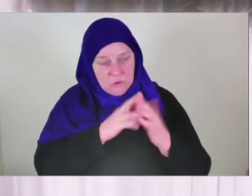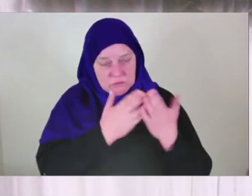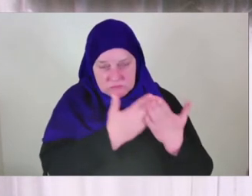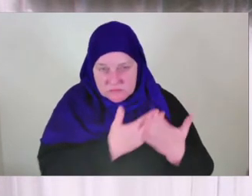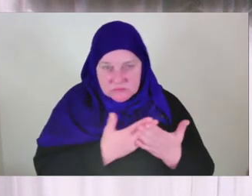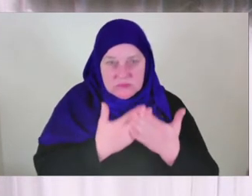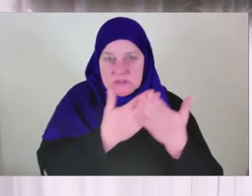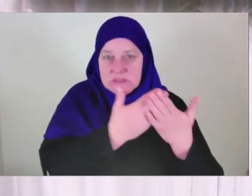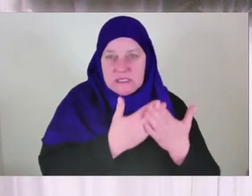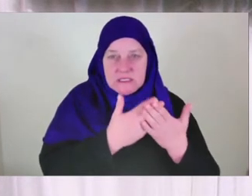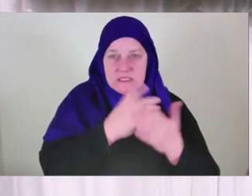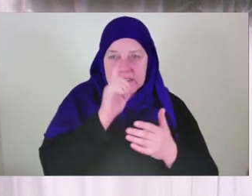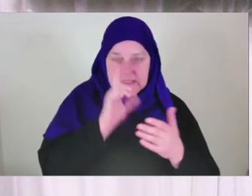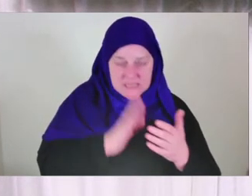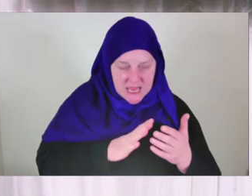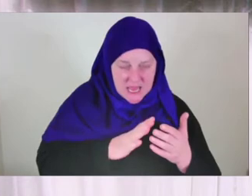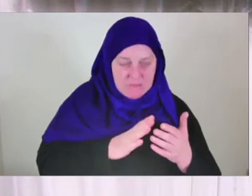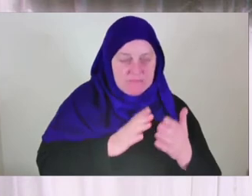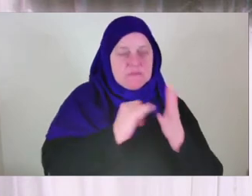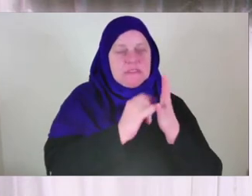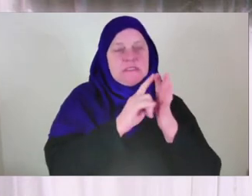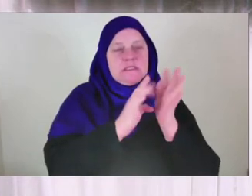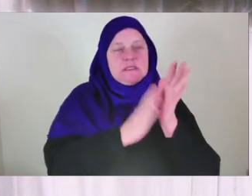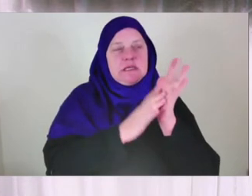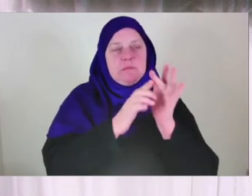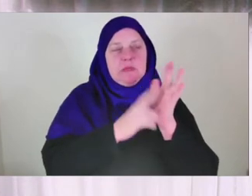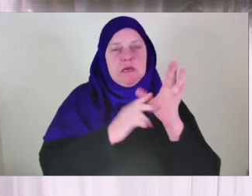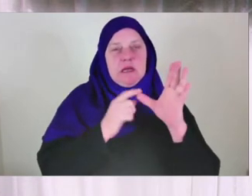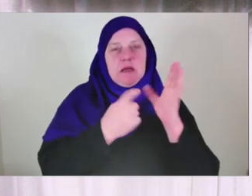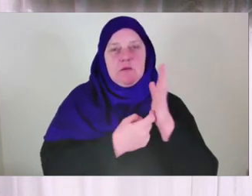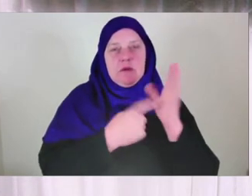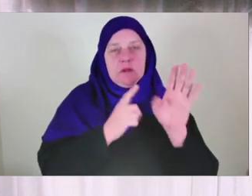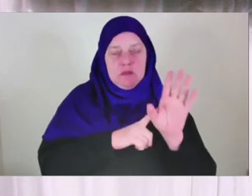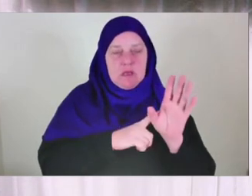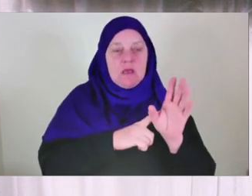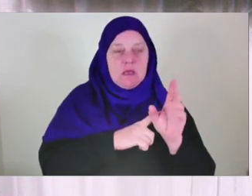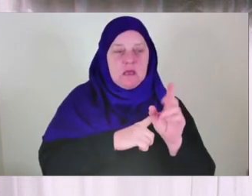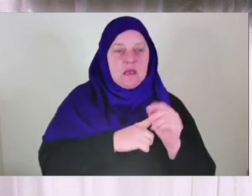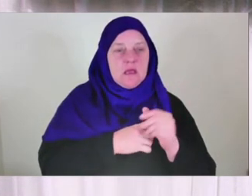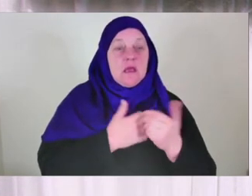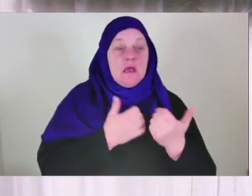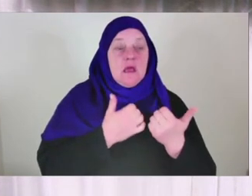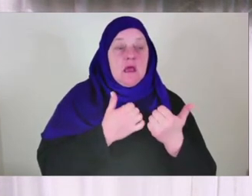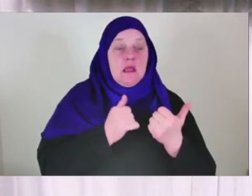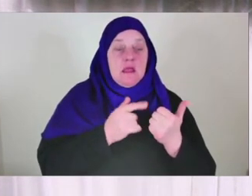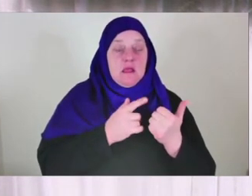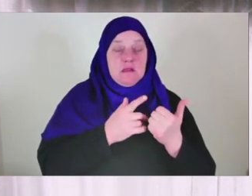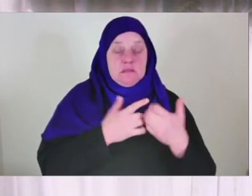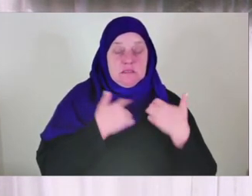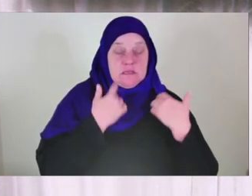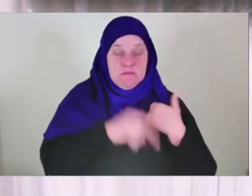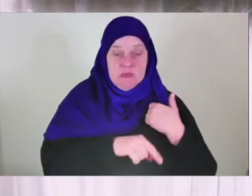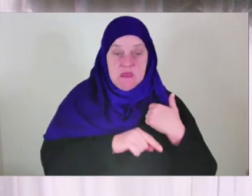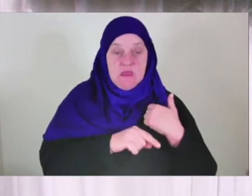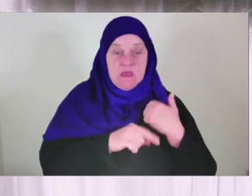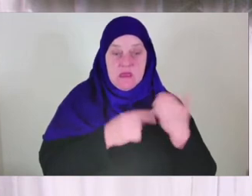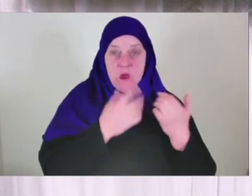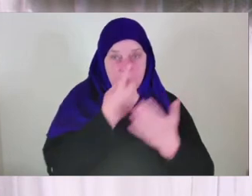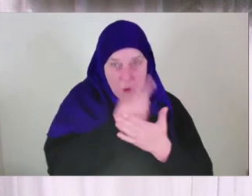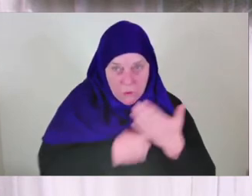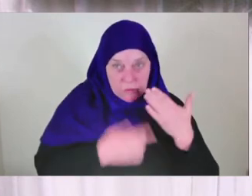from elsewhere, yep, you're doing it's tough. It's very difficult. Oh, you're doing it tough. Yep. Look, just to give you an idea,